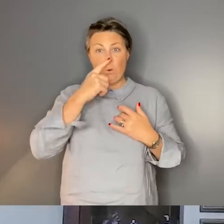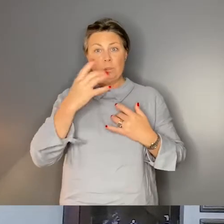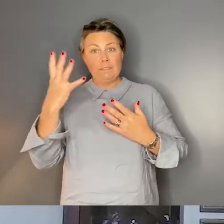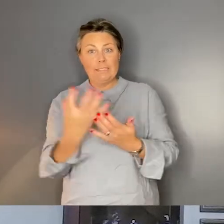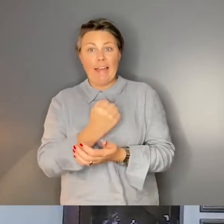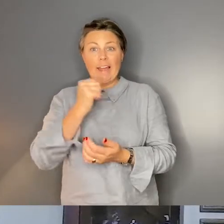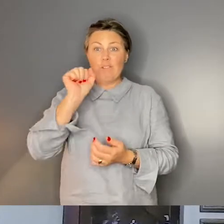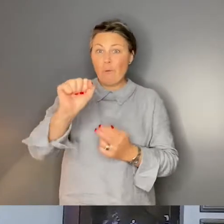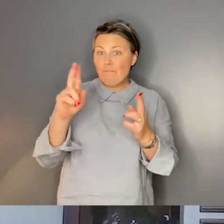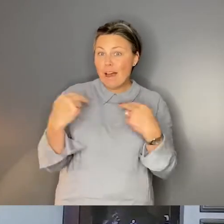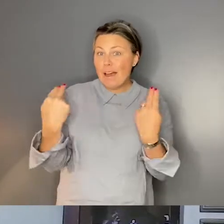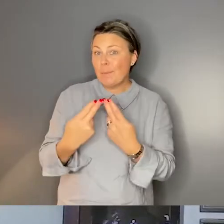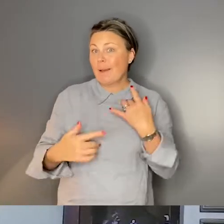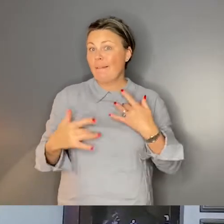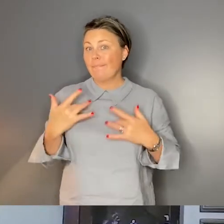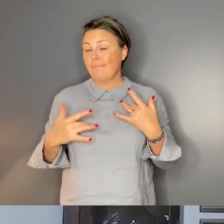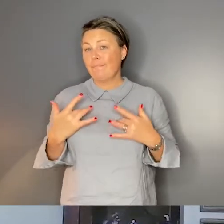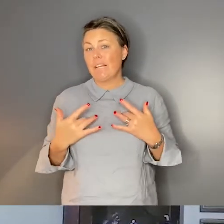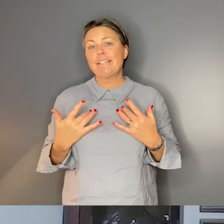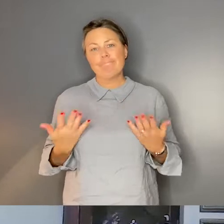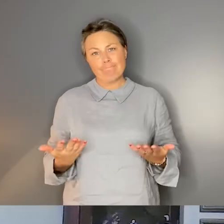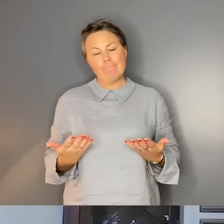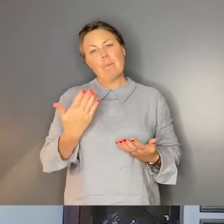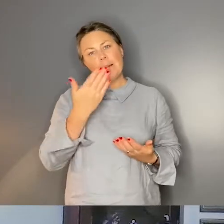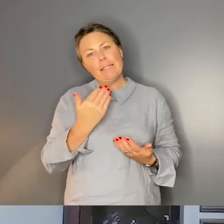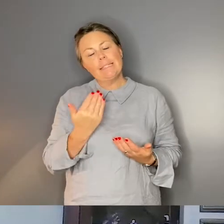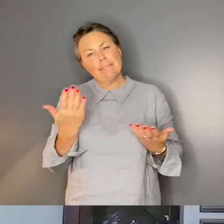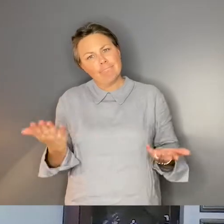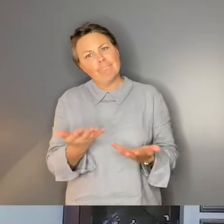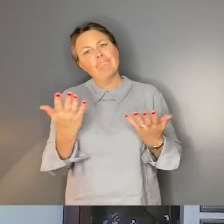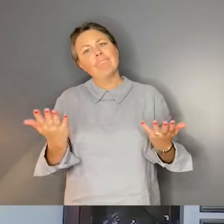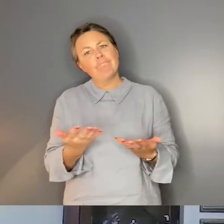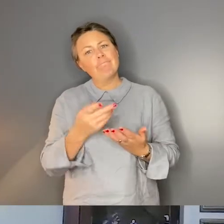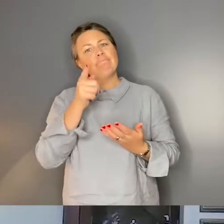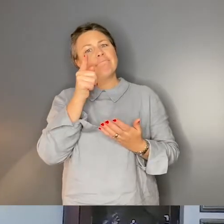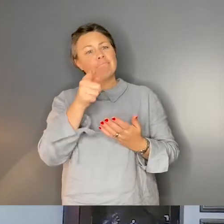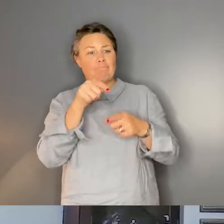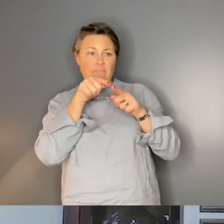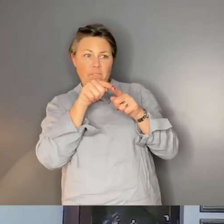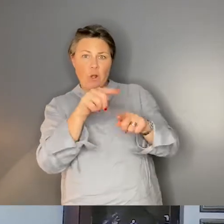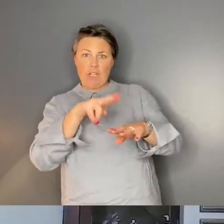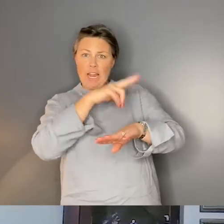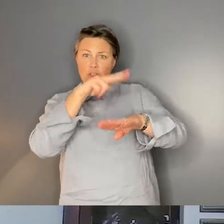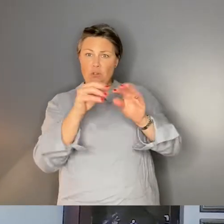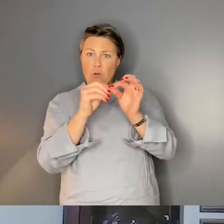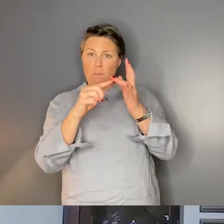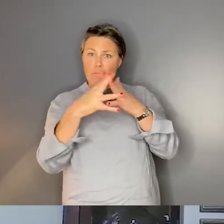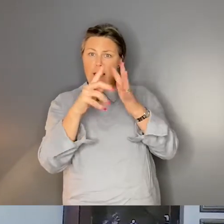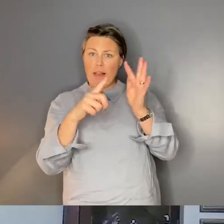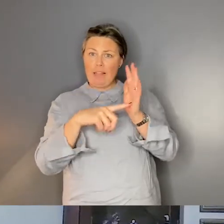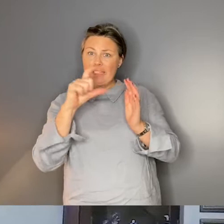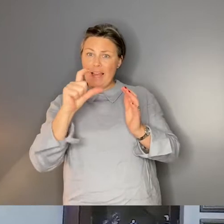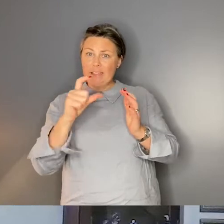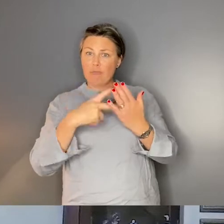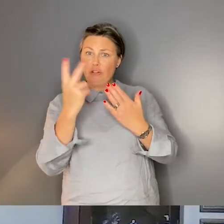It may save the life of one of your loved ones. So I urge you, get involved with the National Bowel Cancer Screening